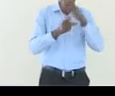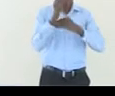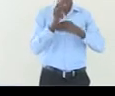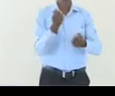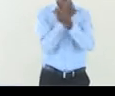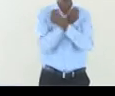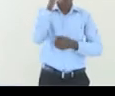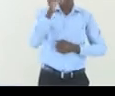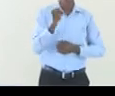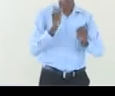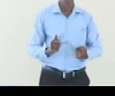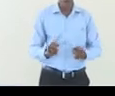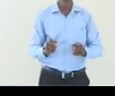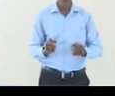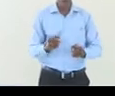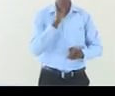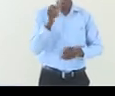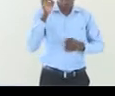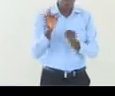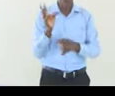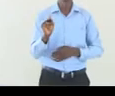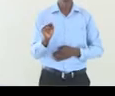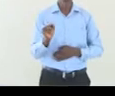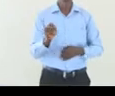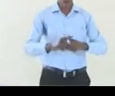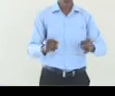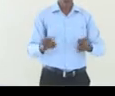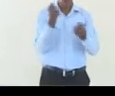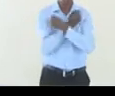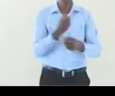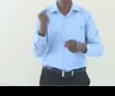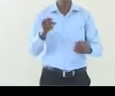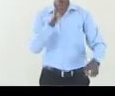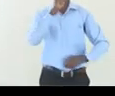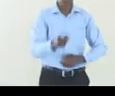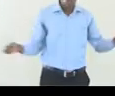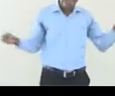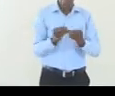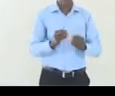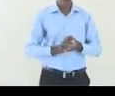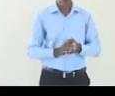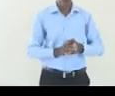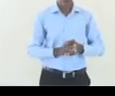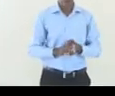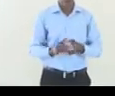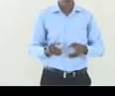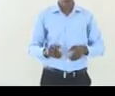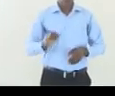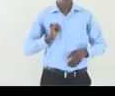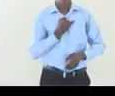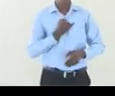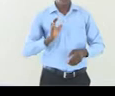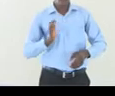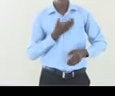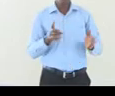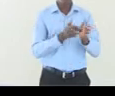person loved his people. It's not as if he hated his people, but he loved the truth more. Because you see, our faith, our Judeo-Christian faith tells us